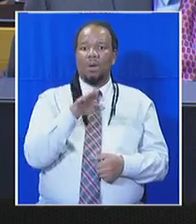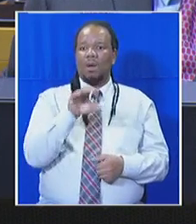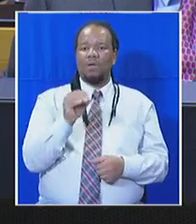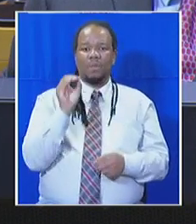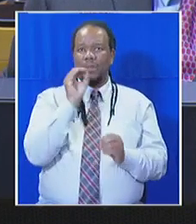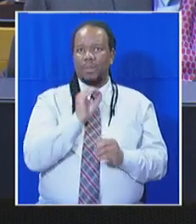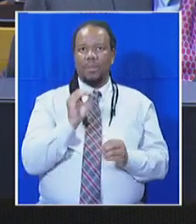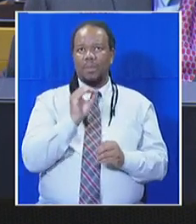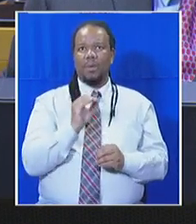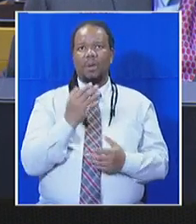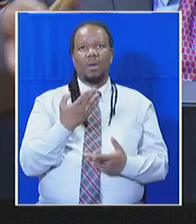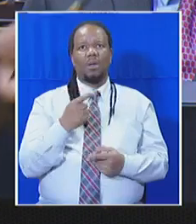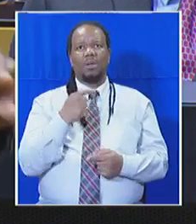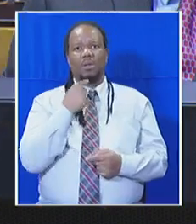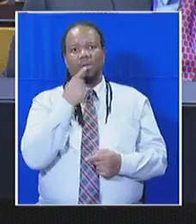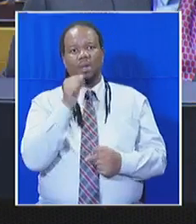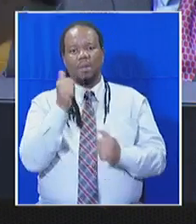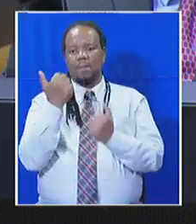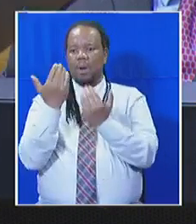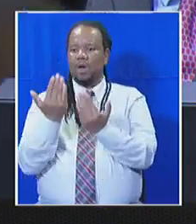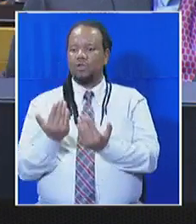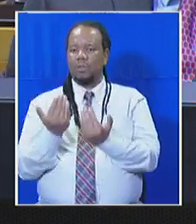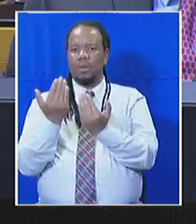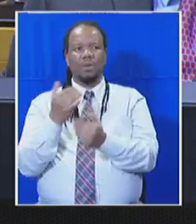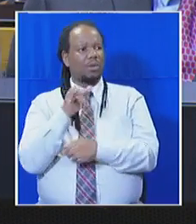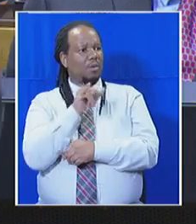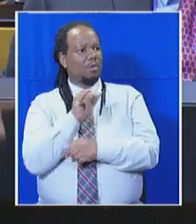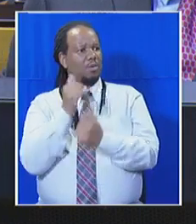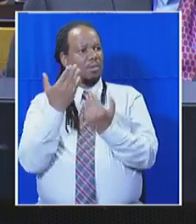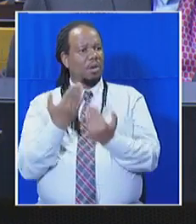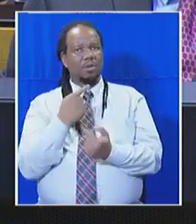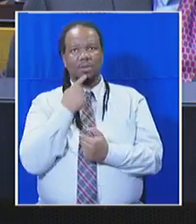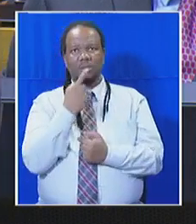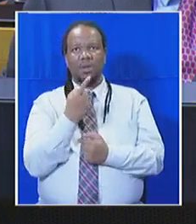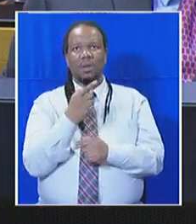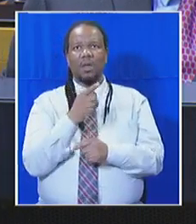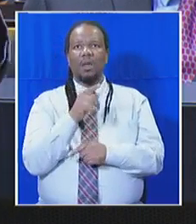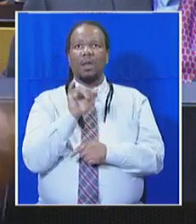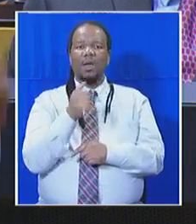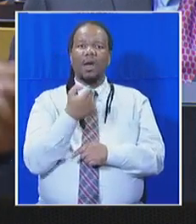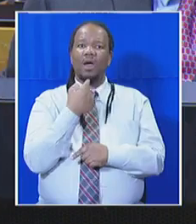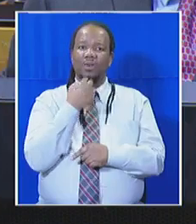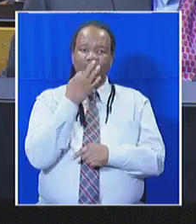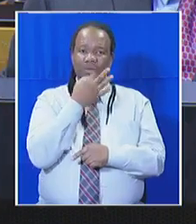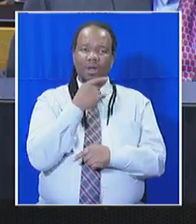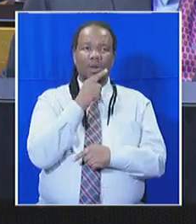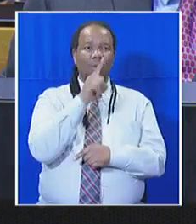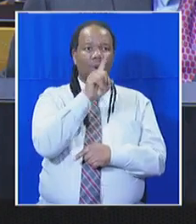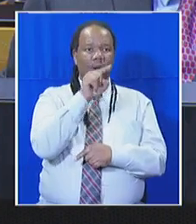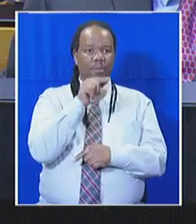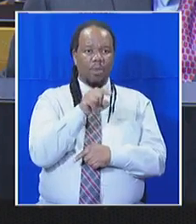department. He is talking about the budget. I don't know which budget he's talking about, but I'm talking about a car for 1.2